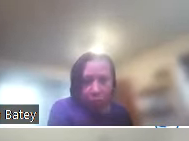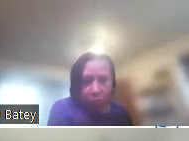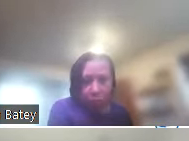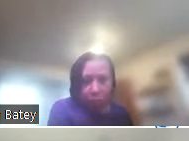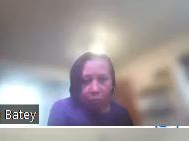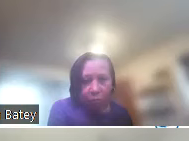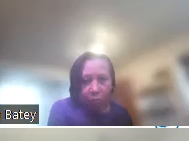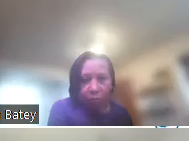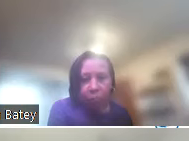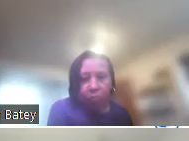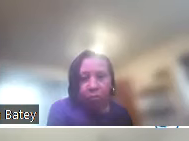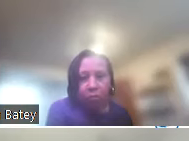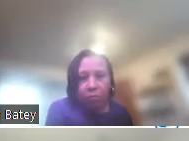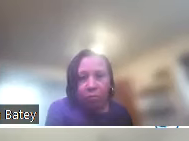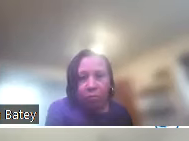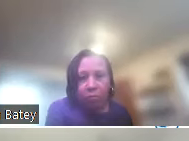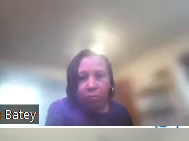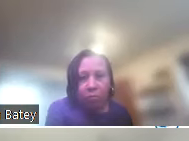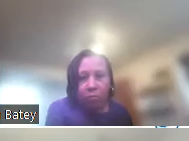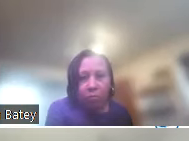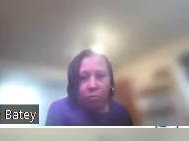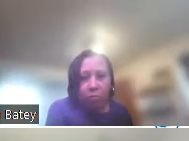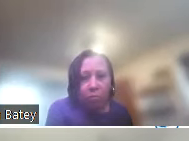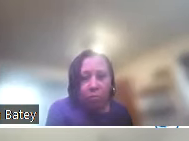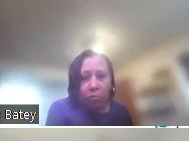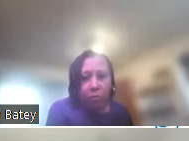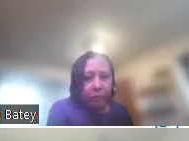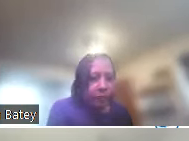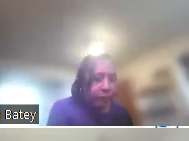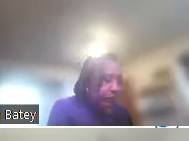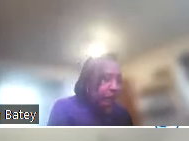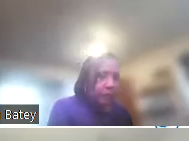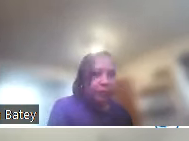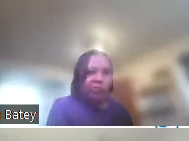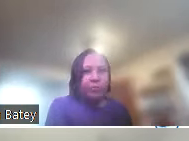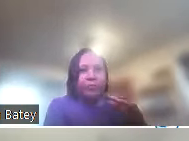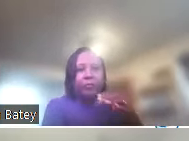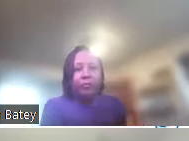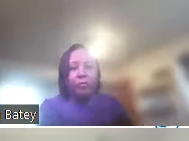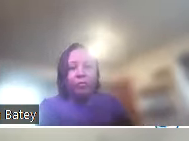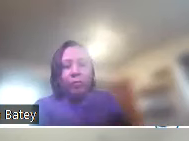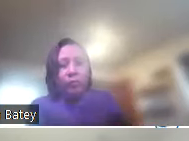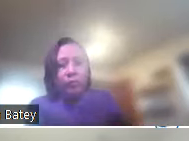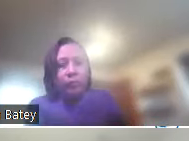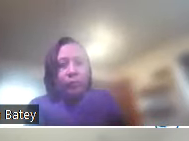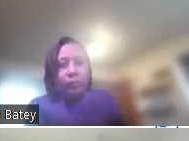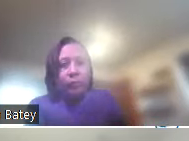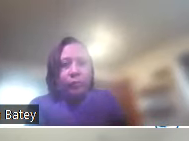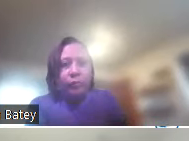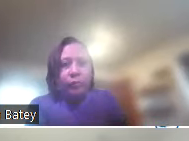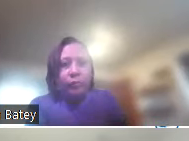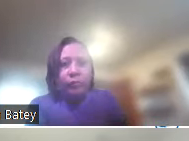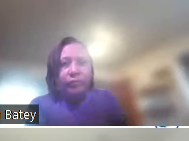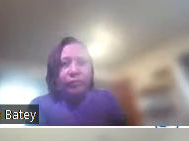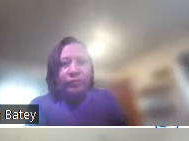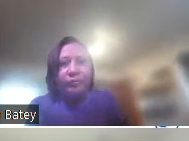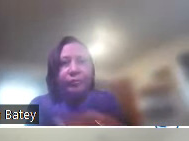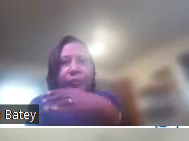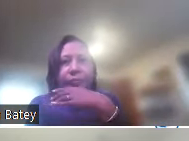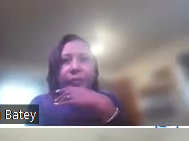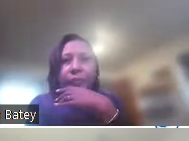That is asking hospitals to do social needs screening and notification. And what that means